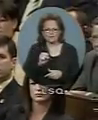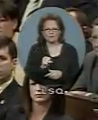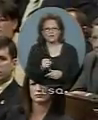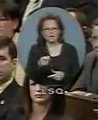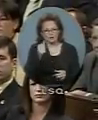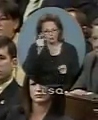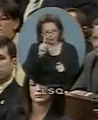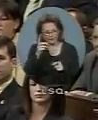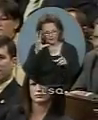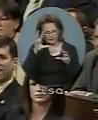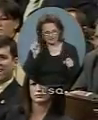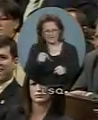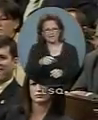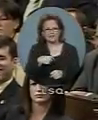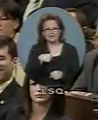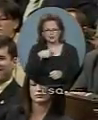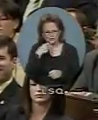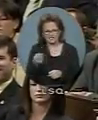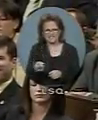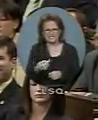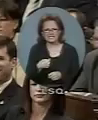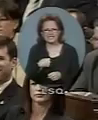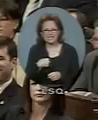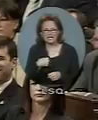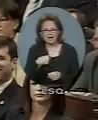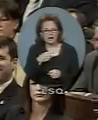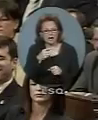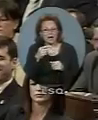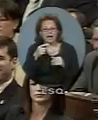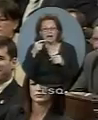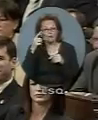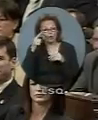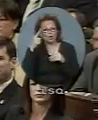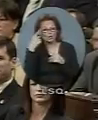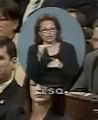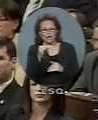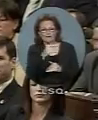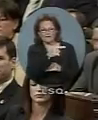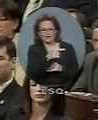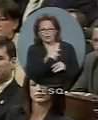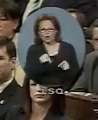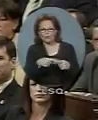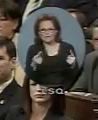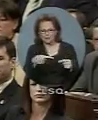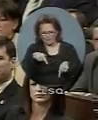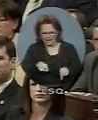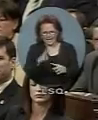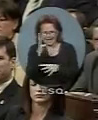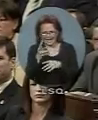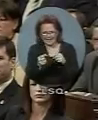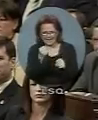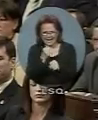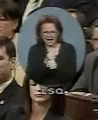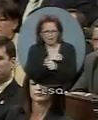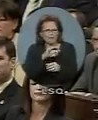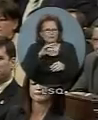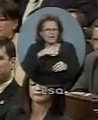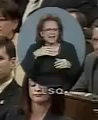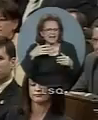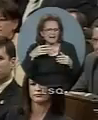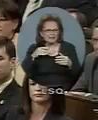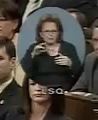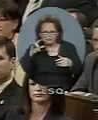of the Opposition. For 4 years, in spite of repeated reports about these kinds of concerns in Afghanistan, the previous Liberal government had